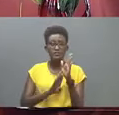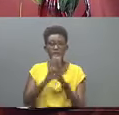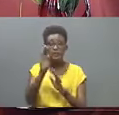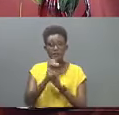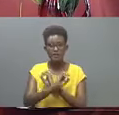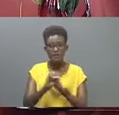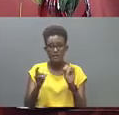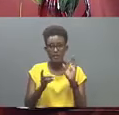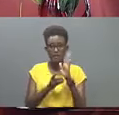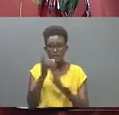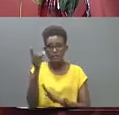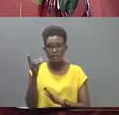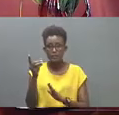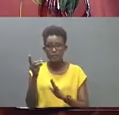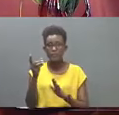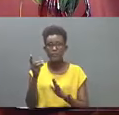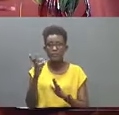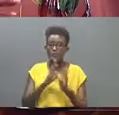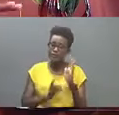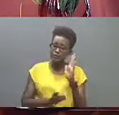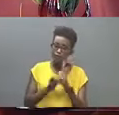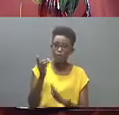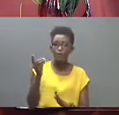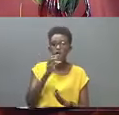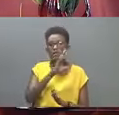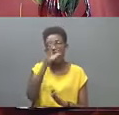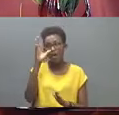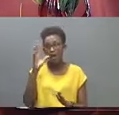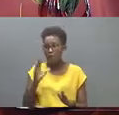in the platform of prosperity,